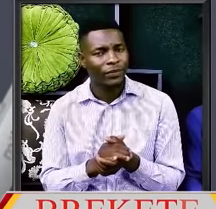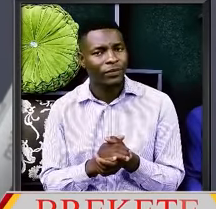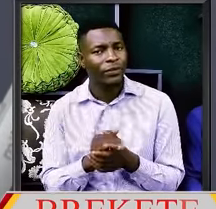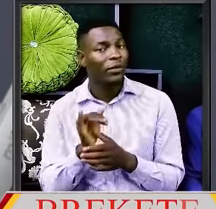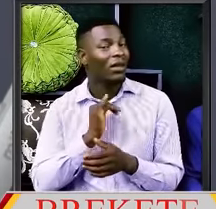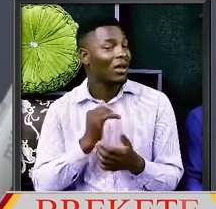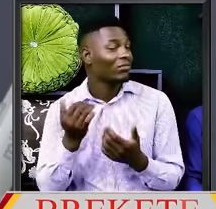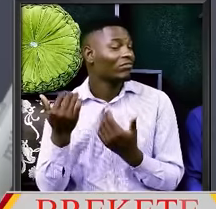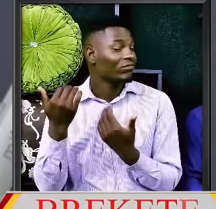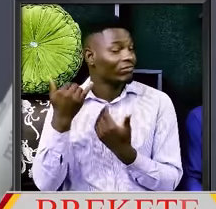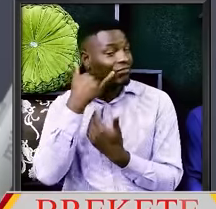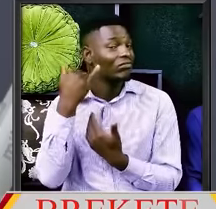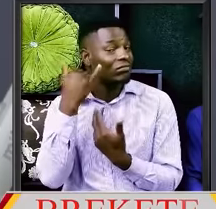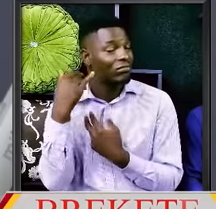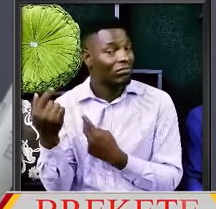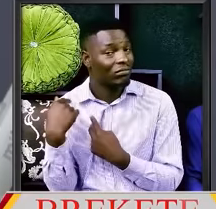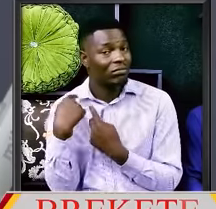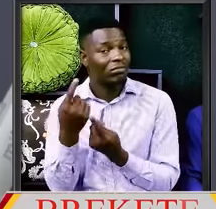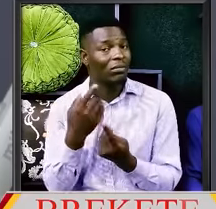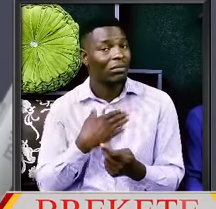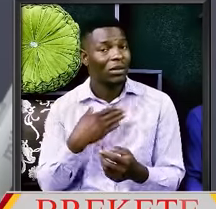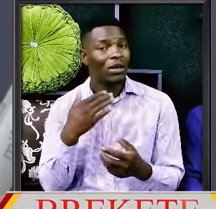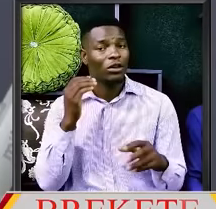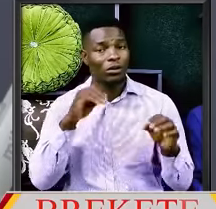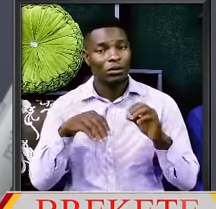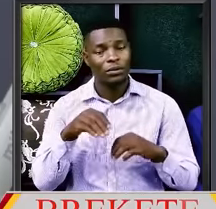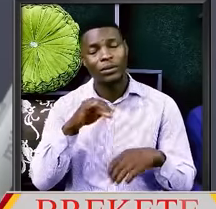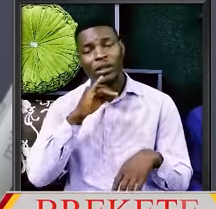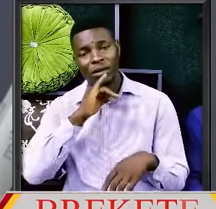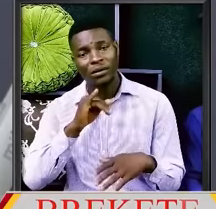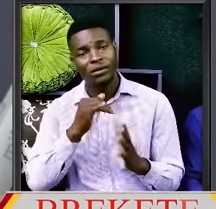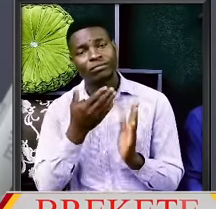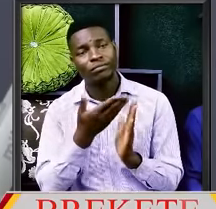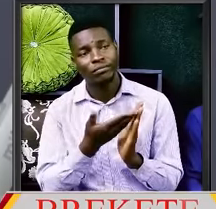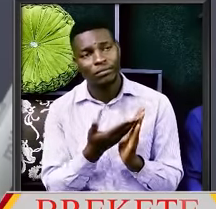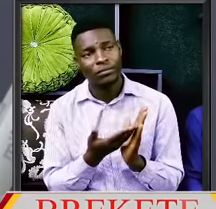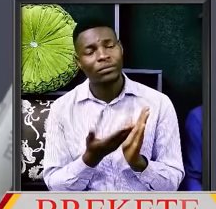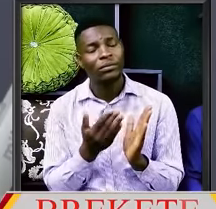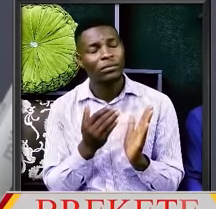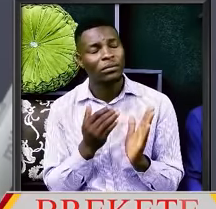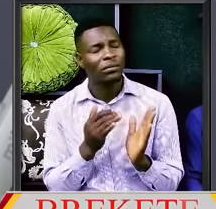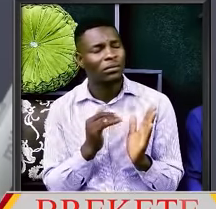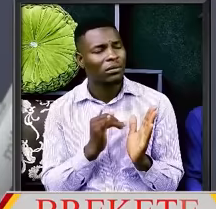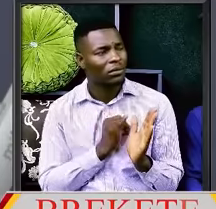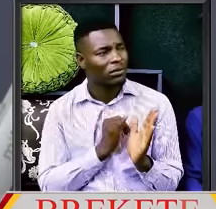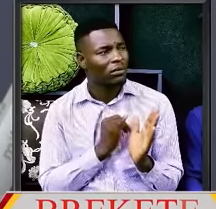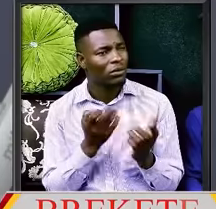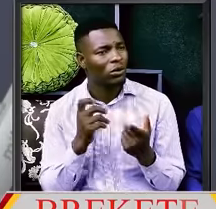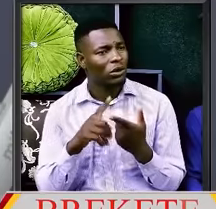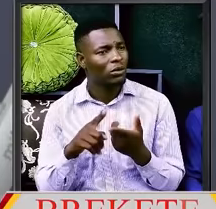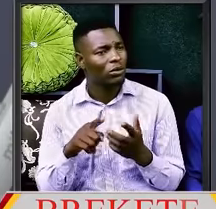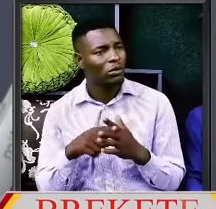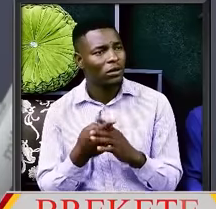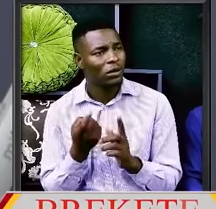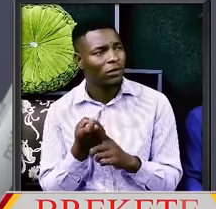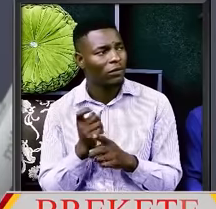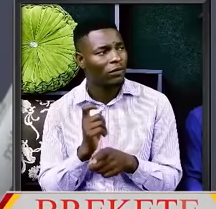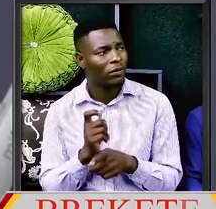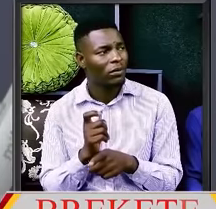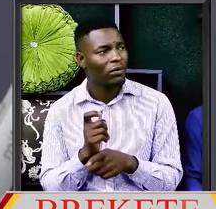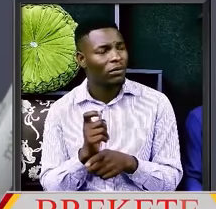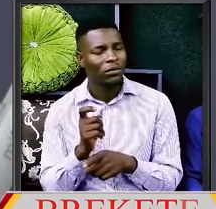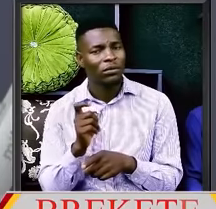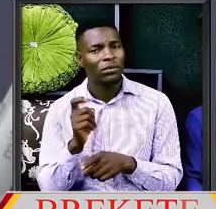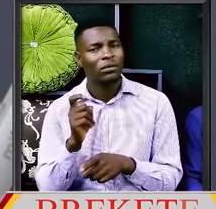been calling. And sorry, ma. So my contribution is that I'm going to start from when